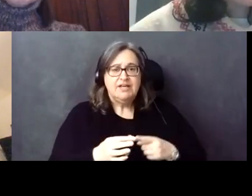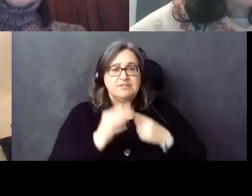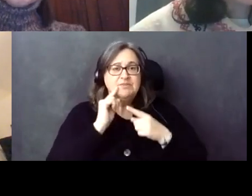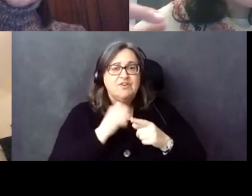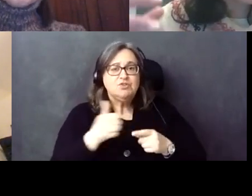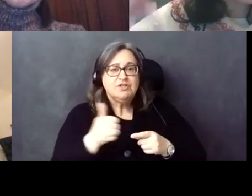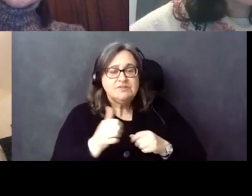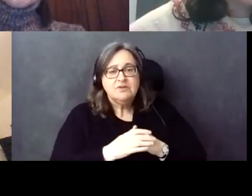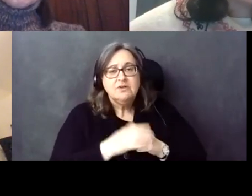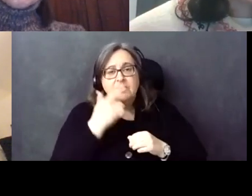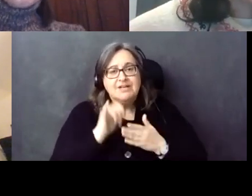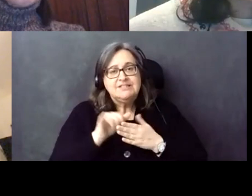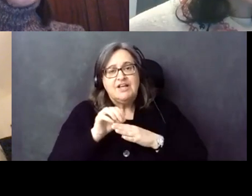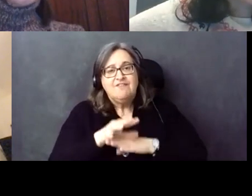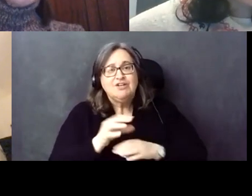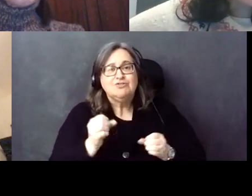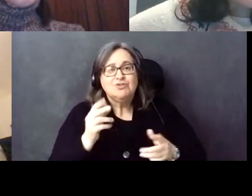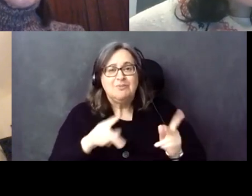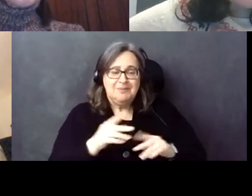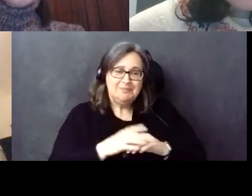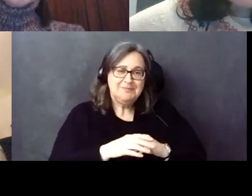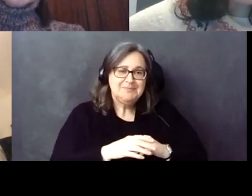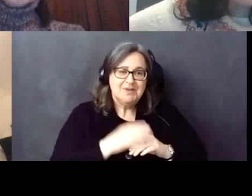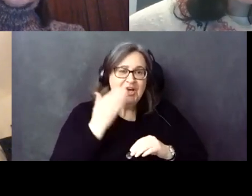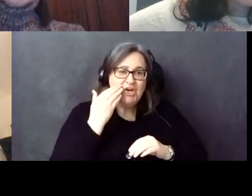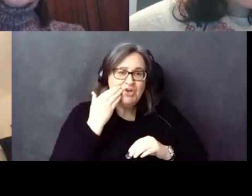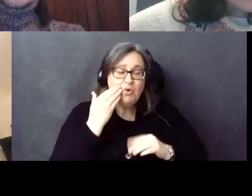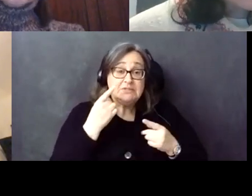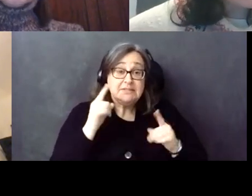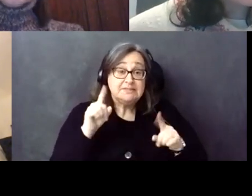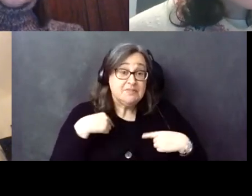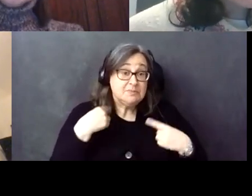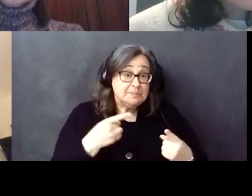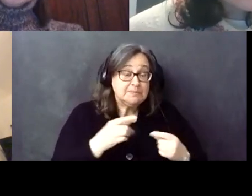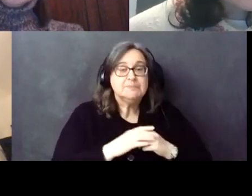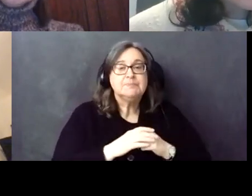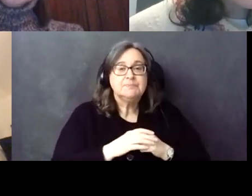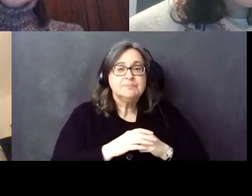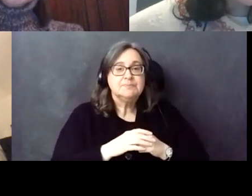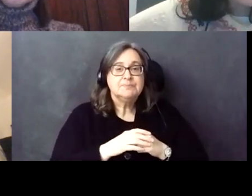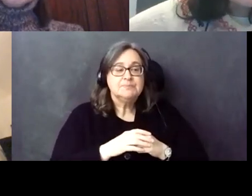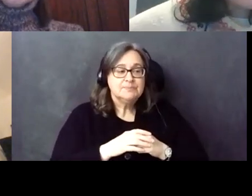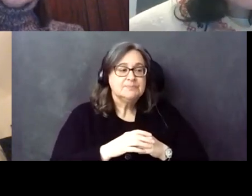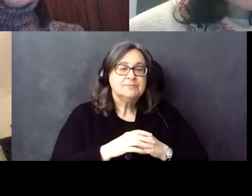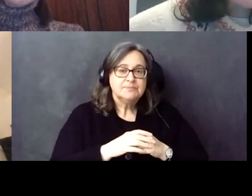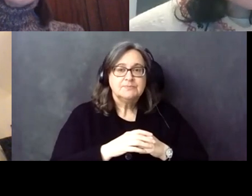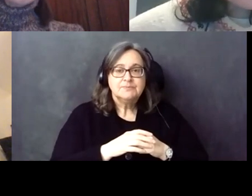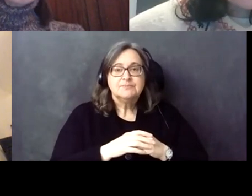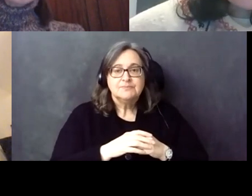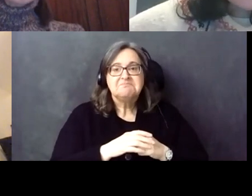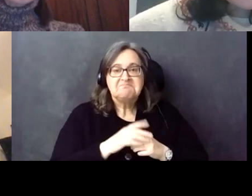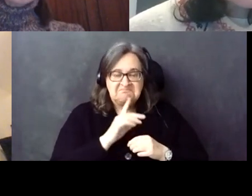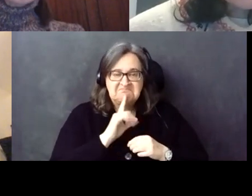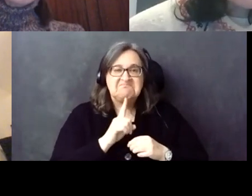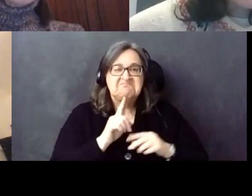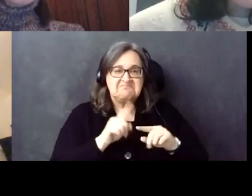transportation, because they affect so many people. So I know they have been successful, but it just depends whether your